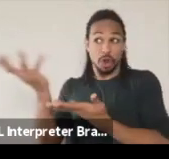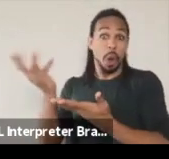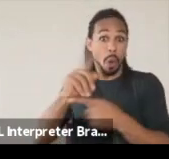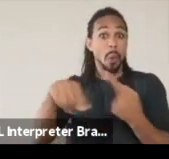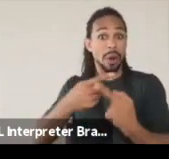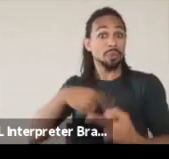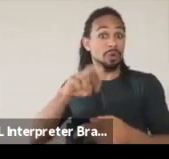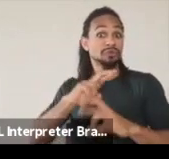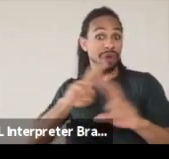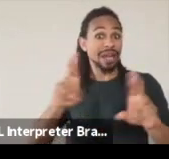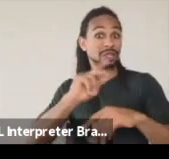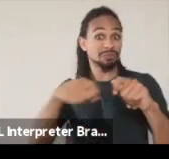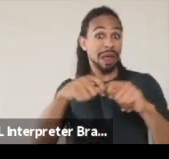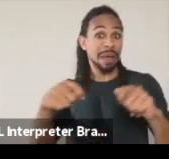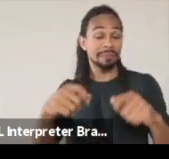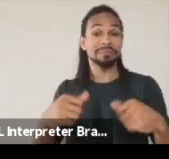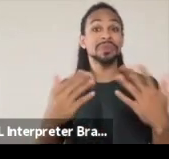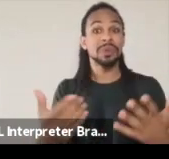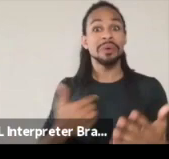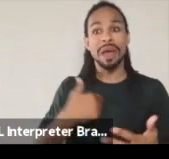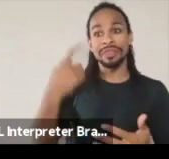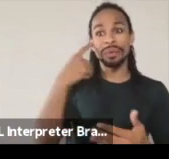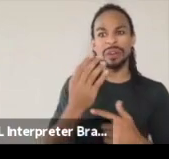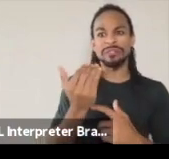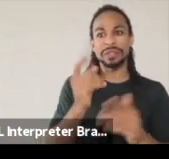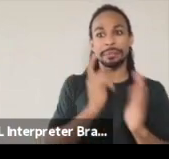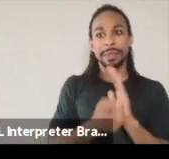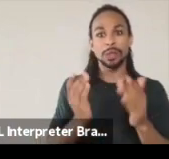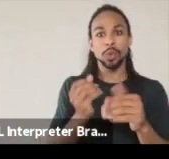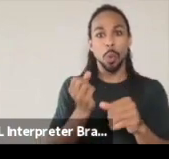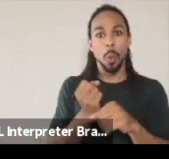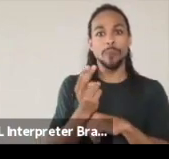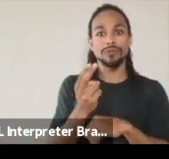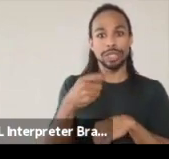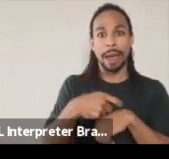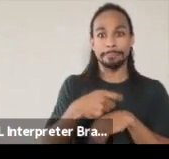want to name that we are, I think, 15 minutes over time already.